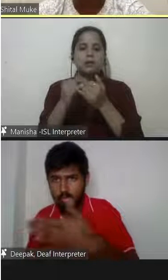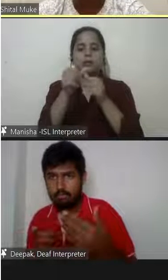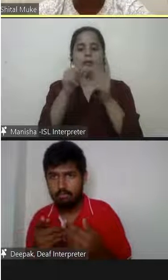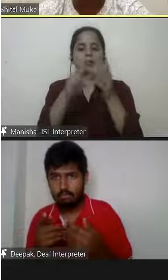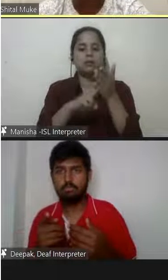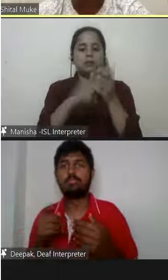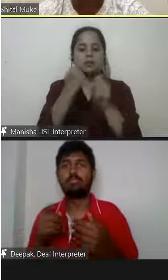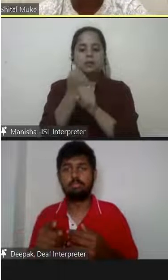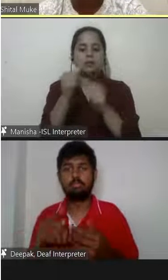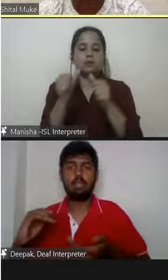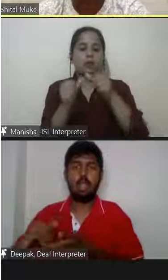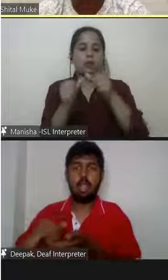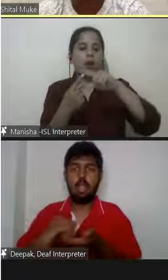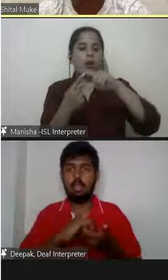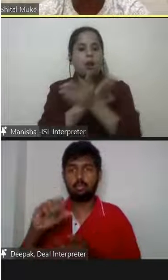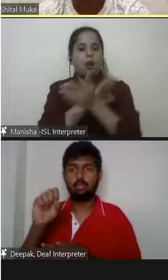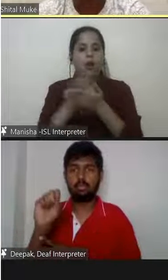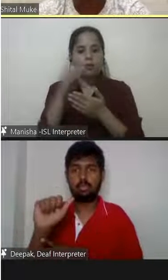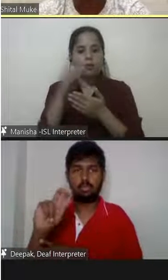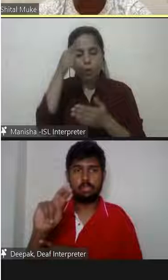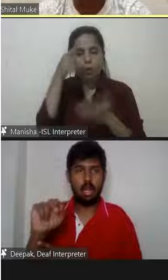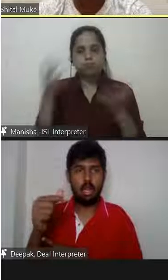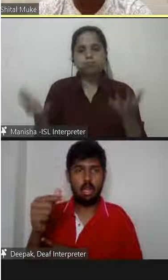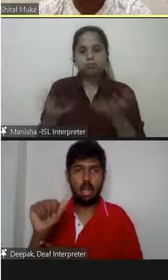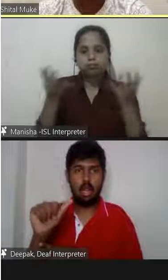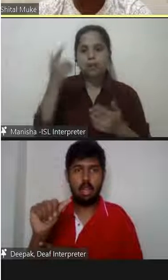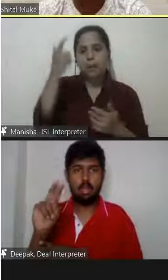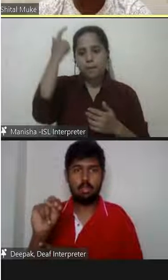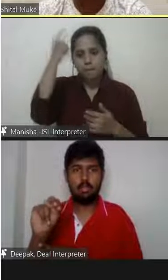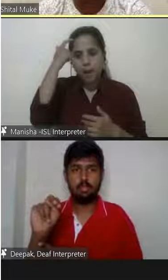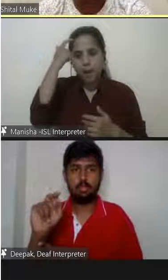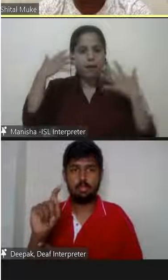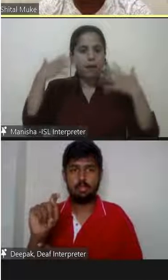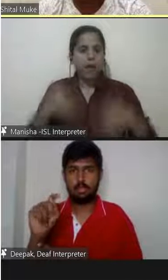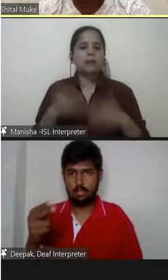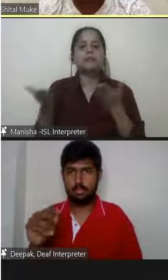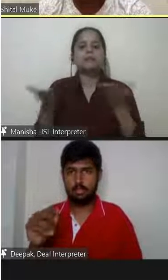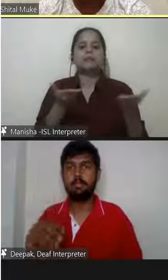sharing approach for strengthening the mental health services. And